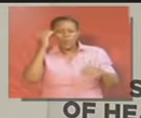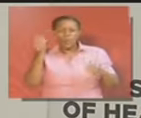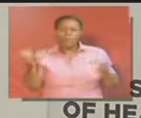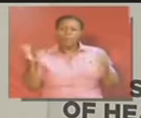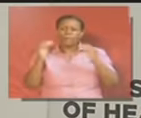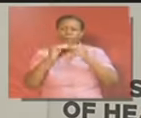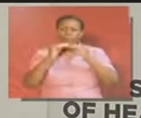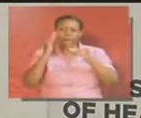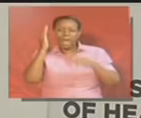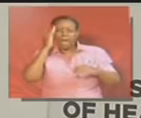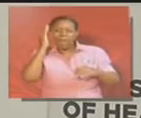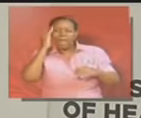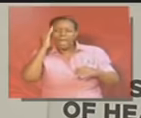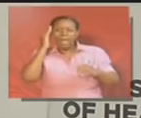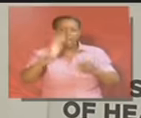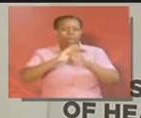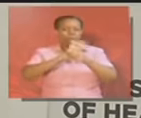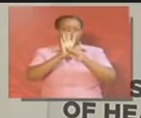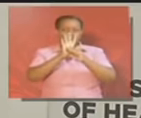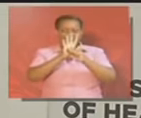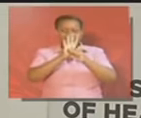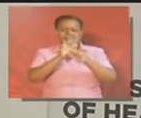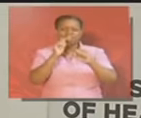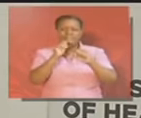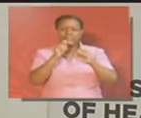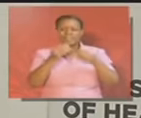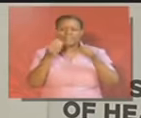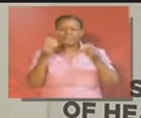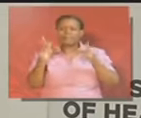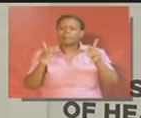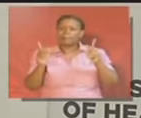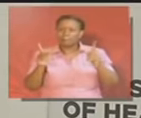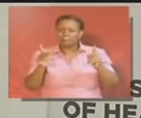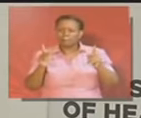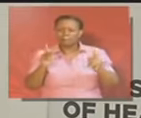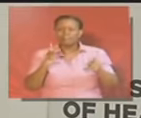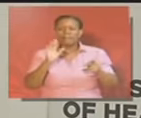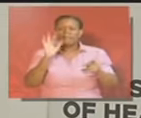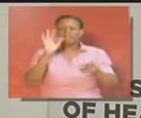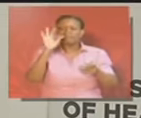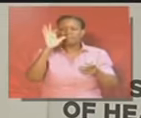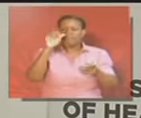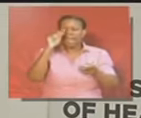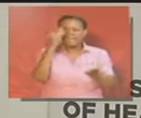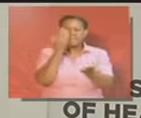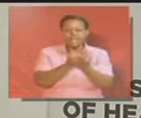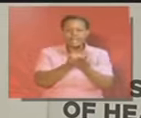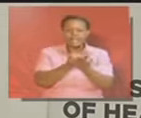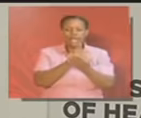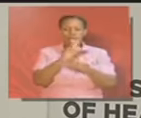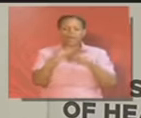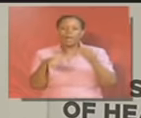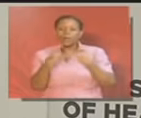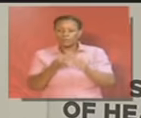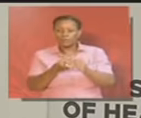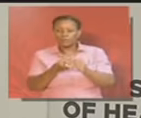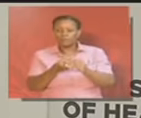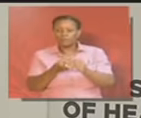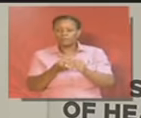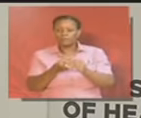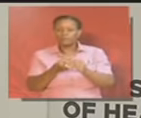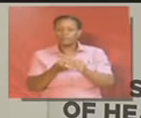the vaccine, giving them facts on the vaccine, listening to and cautioning on the